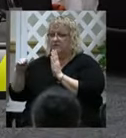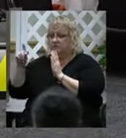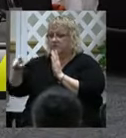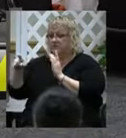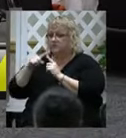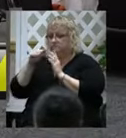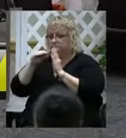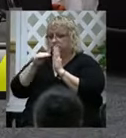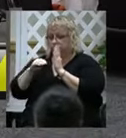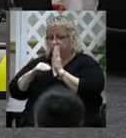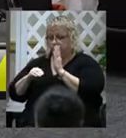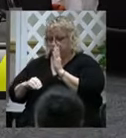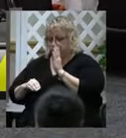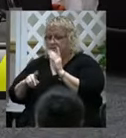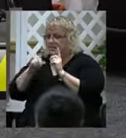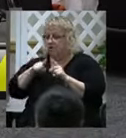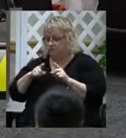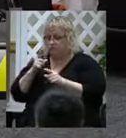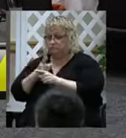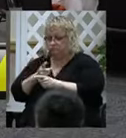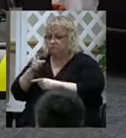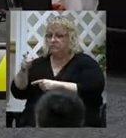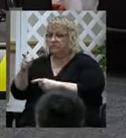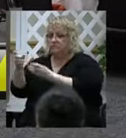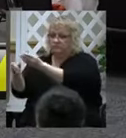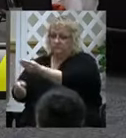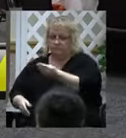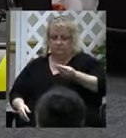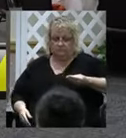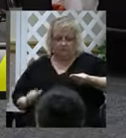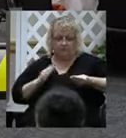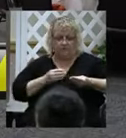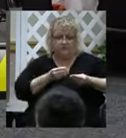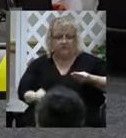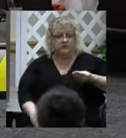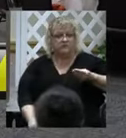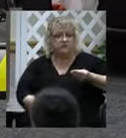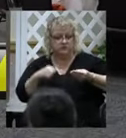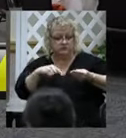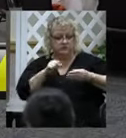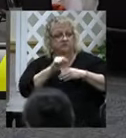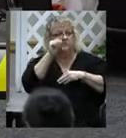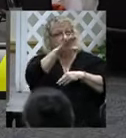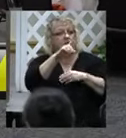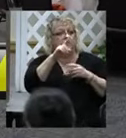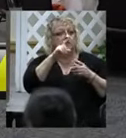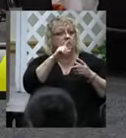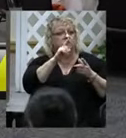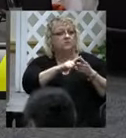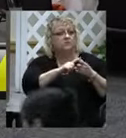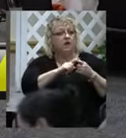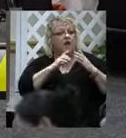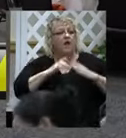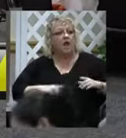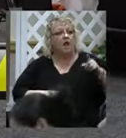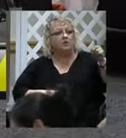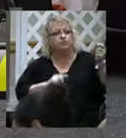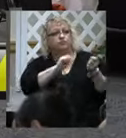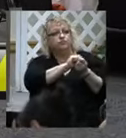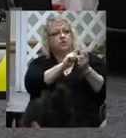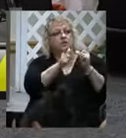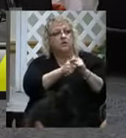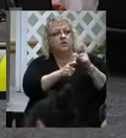they're supposed to give the answers. It comes back to our office, and we send it through the client-specific